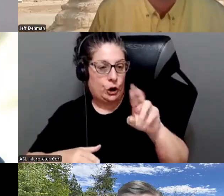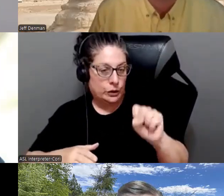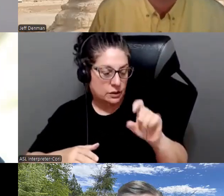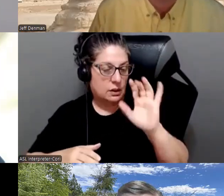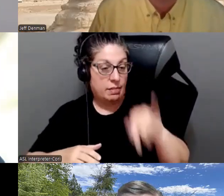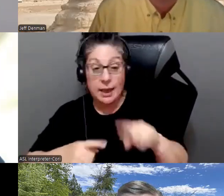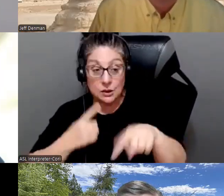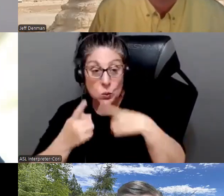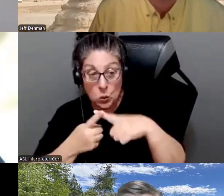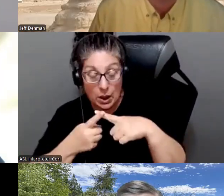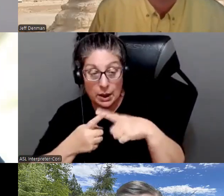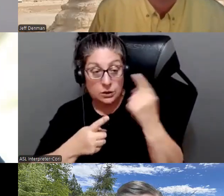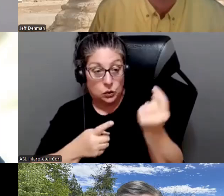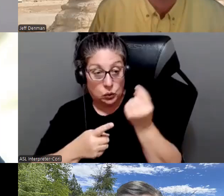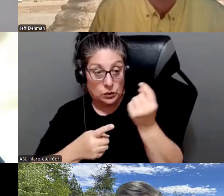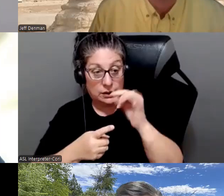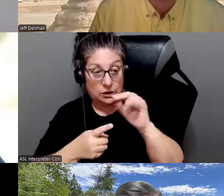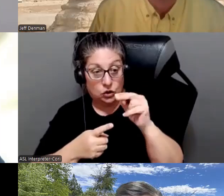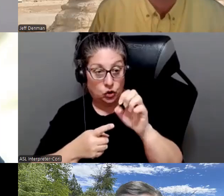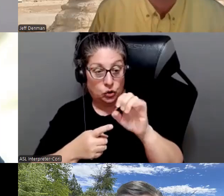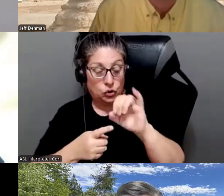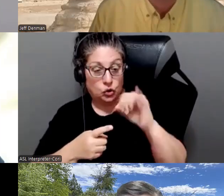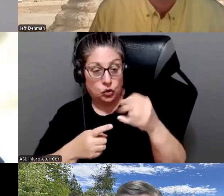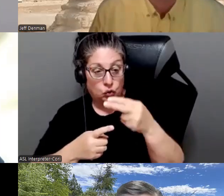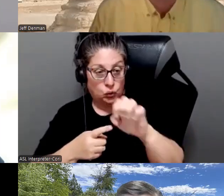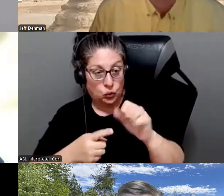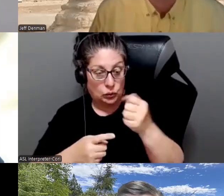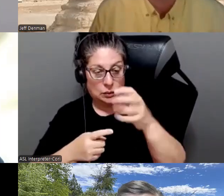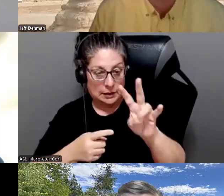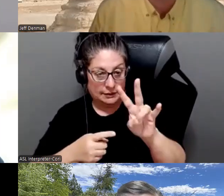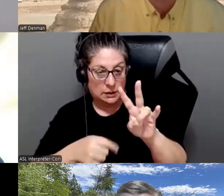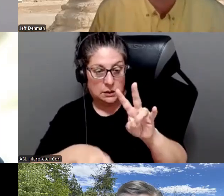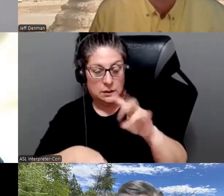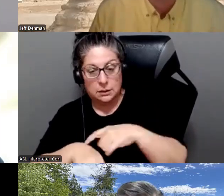on Tuesday, June 17th at